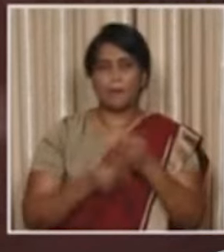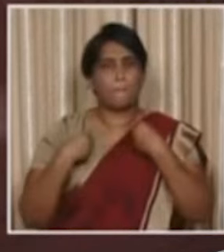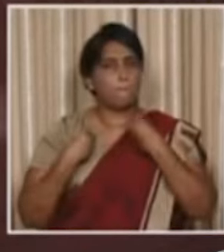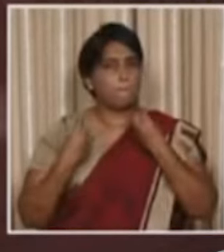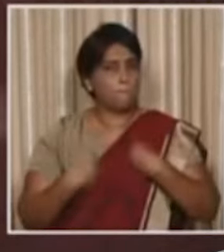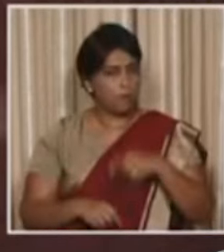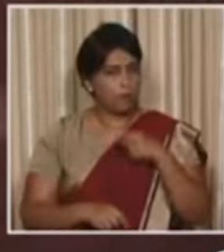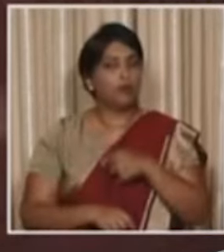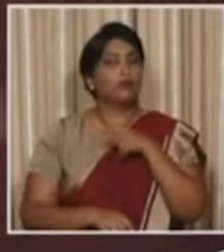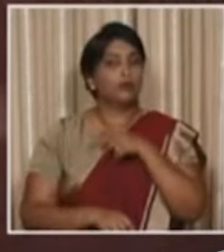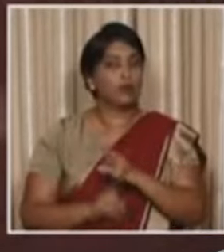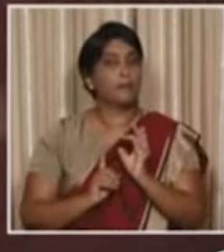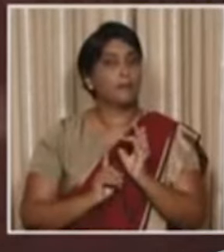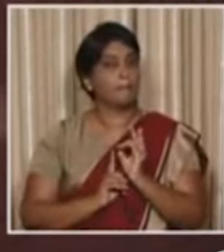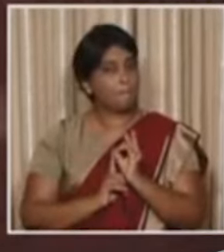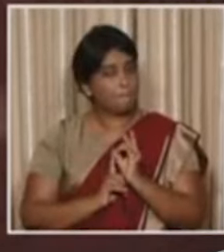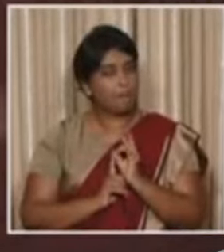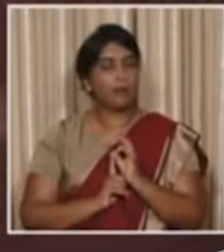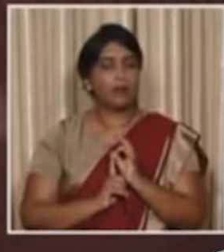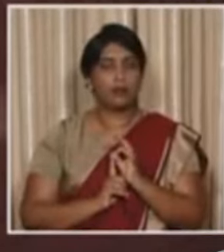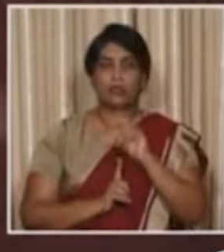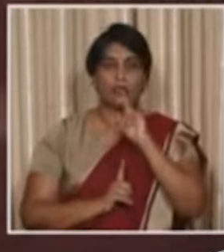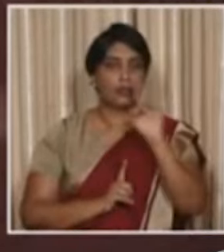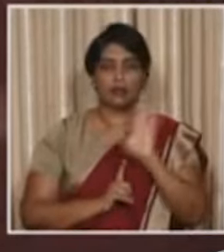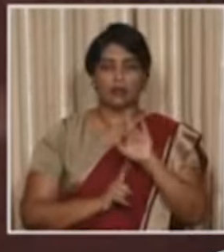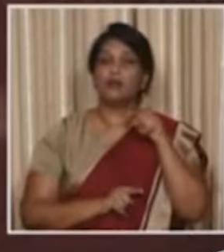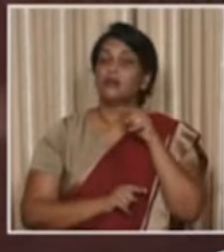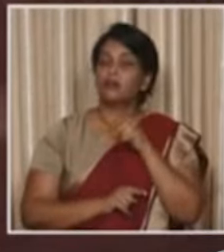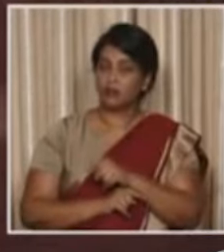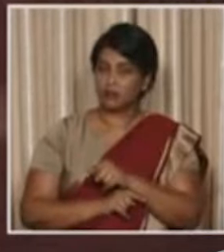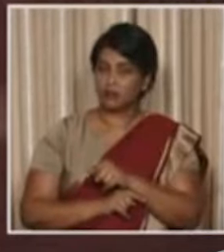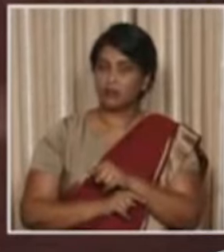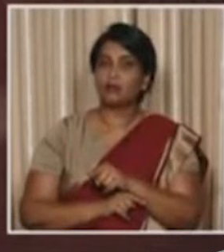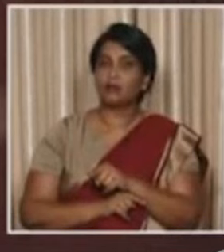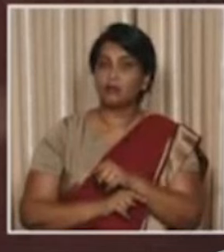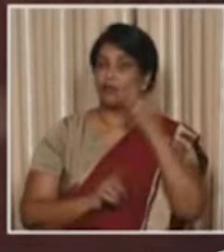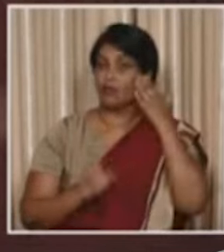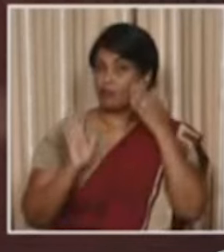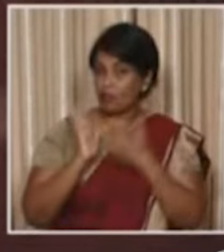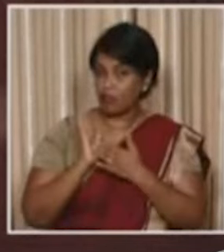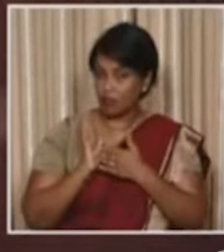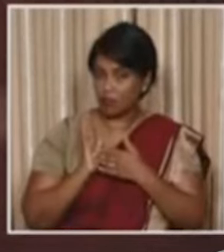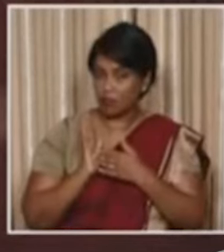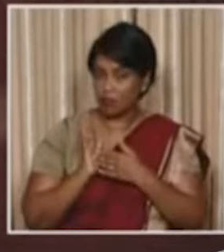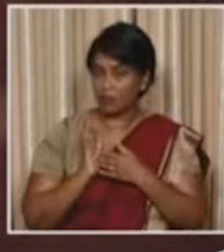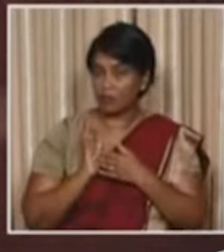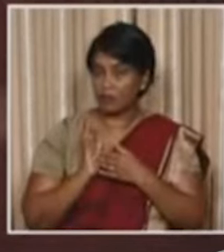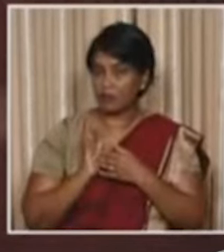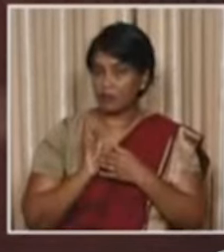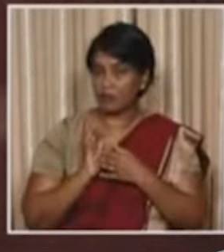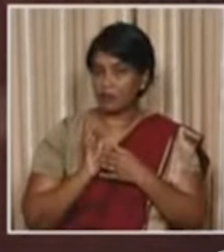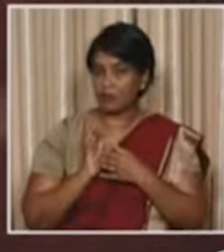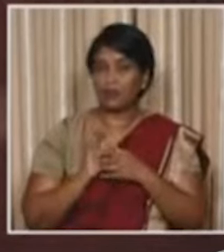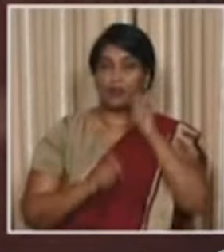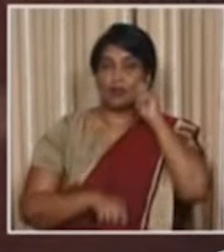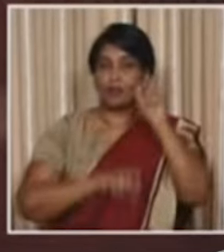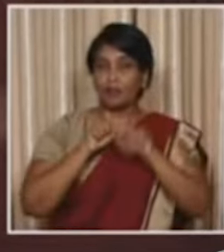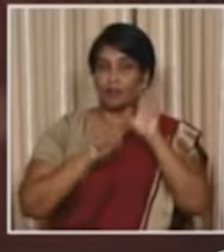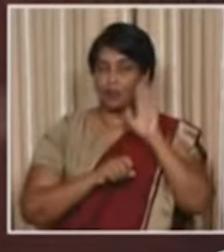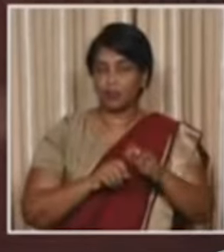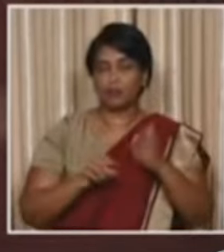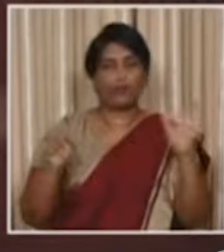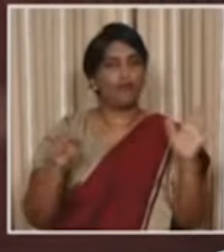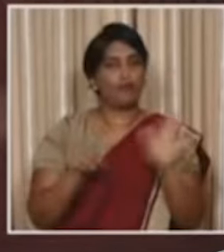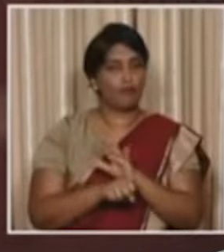is as a result of the conduct of the respondent, the entire citizenry had to undergo hardship which could have been